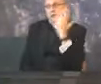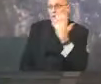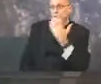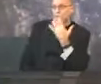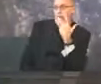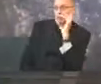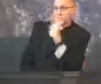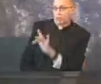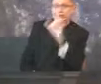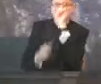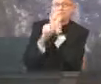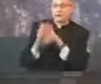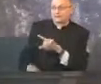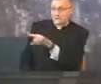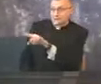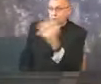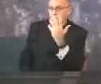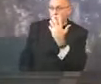has blessed.